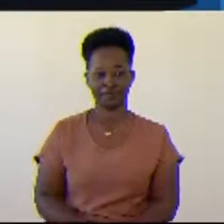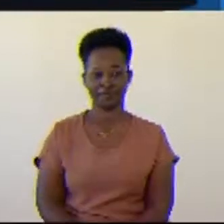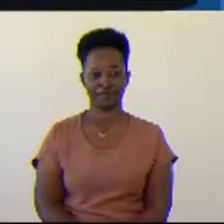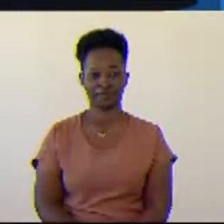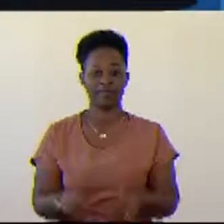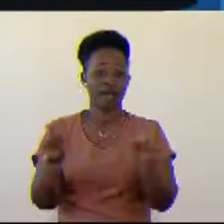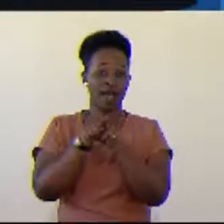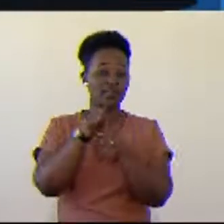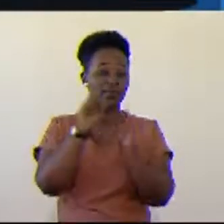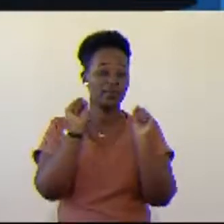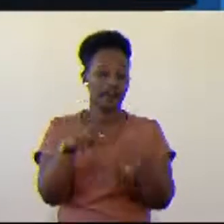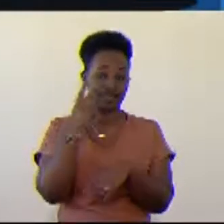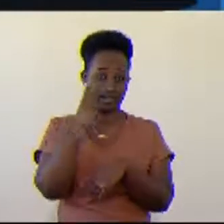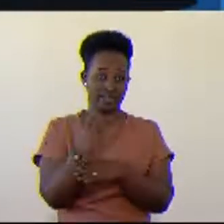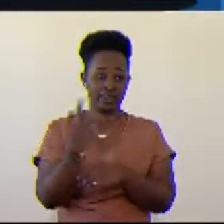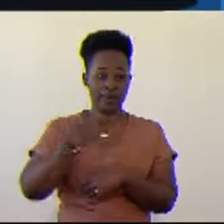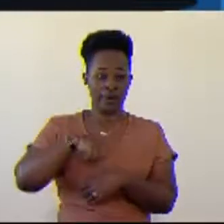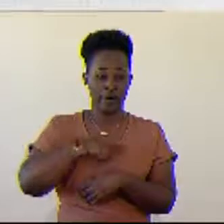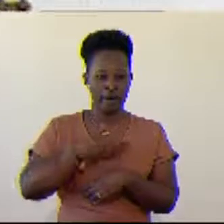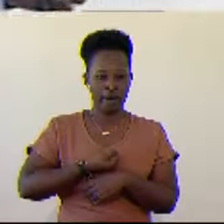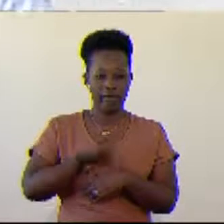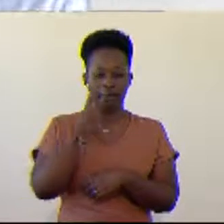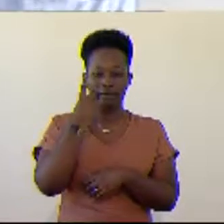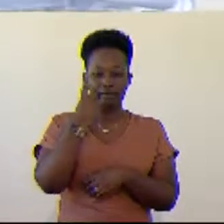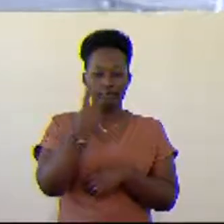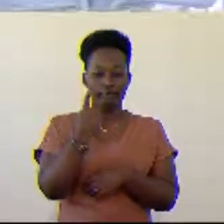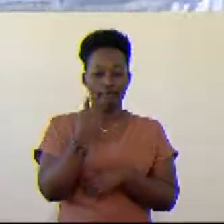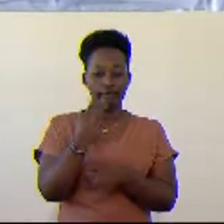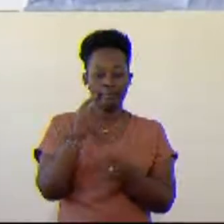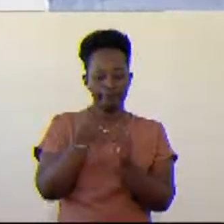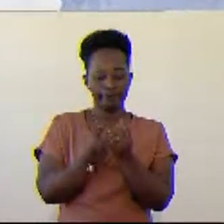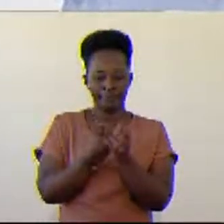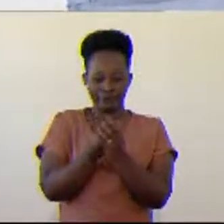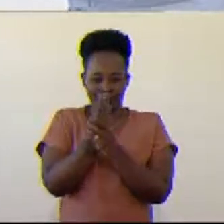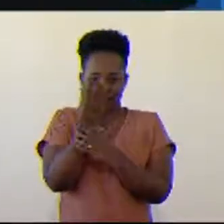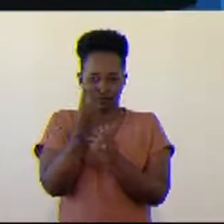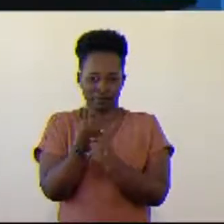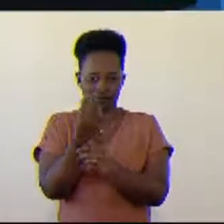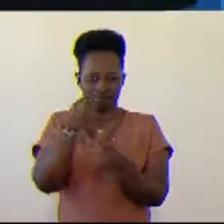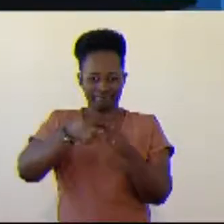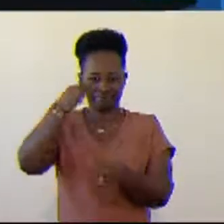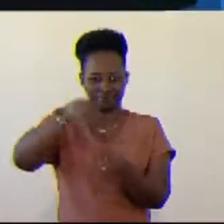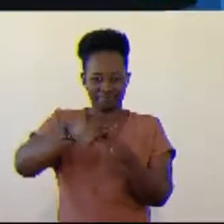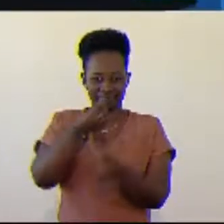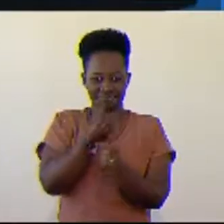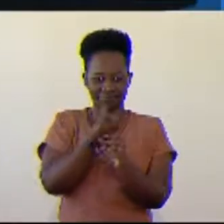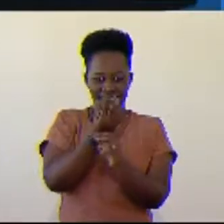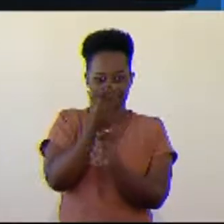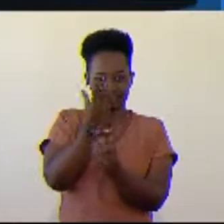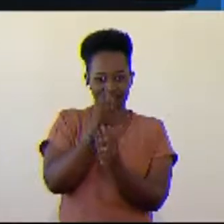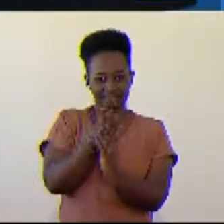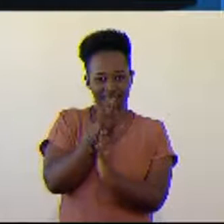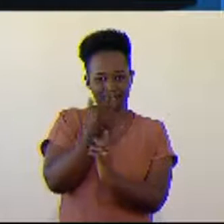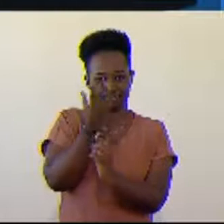As you can see, we have two candles there that have been, held in